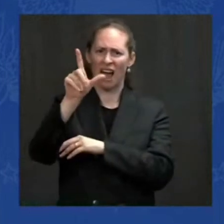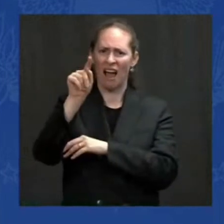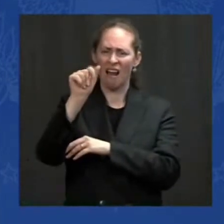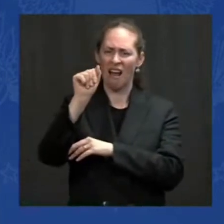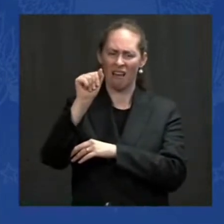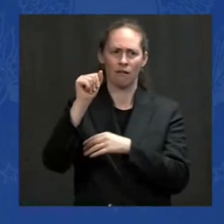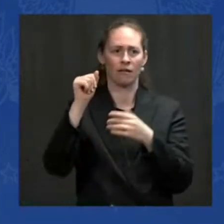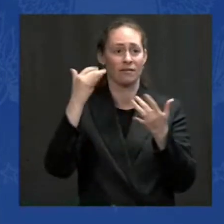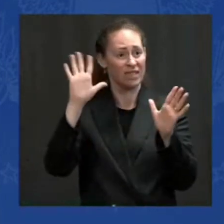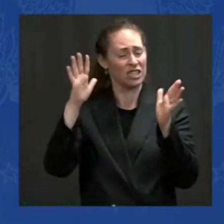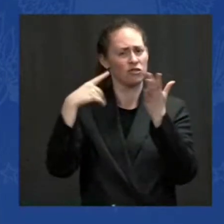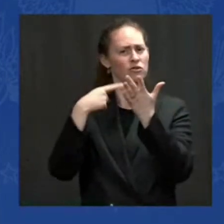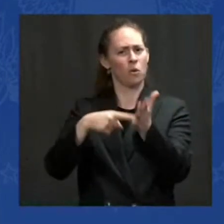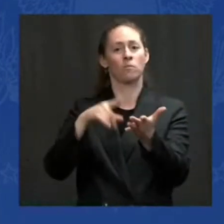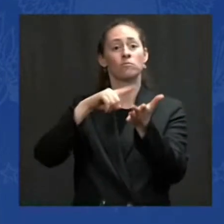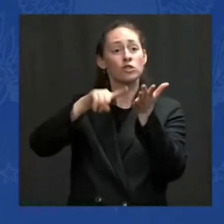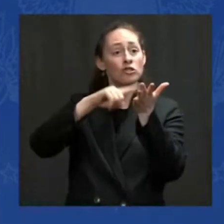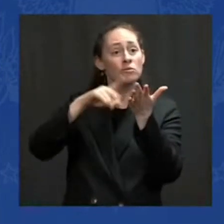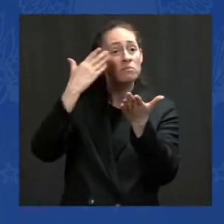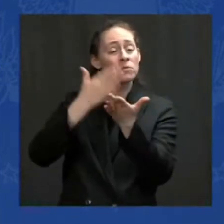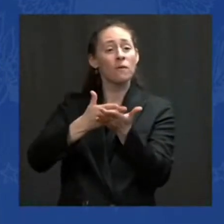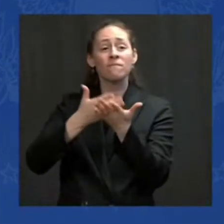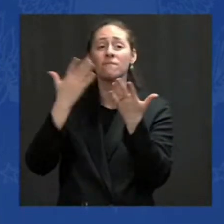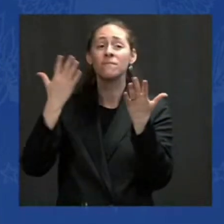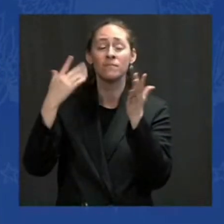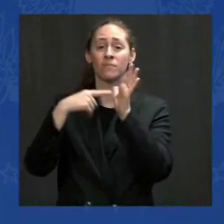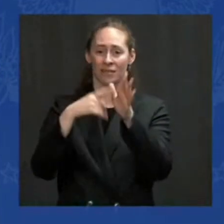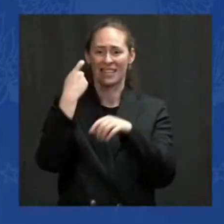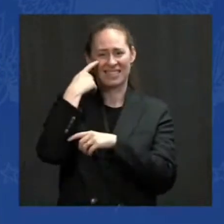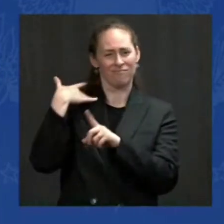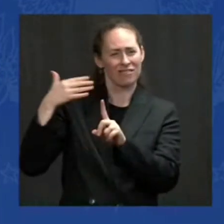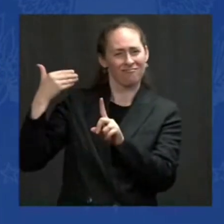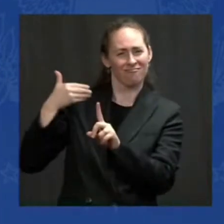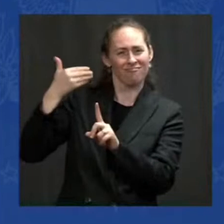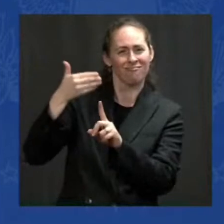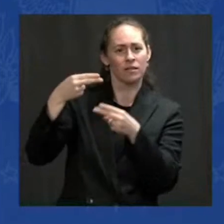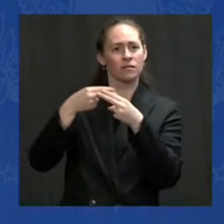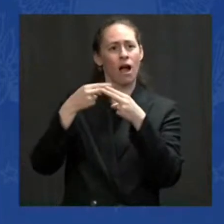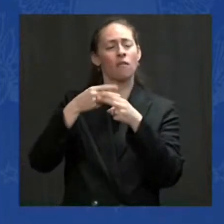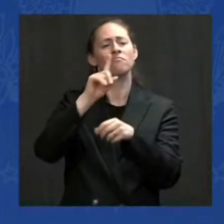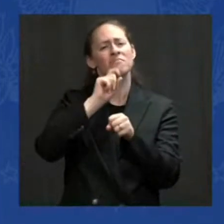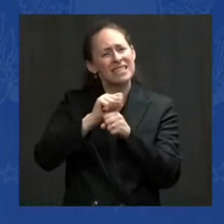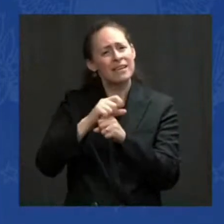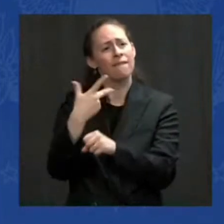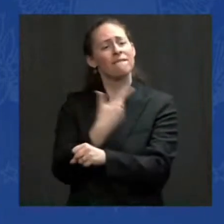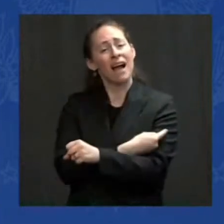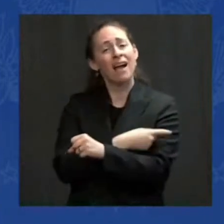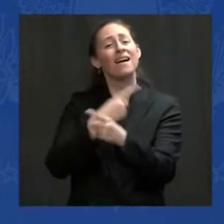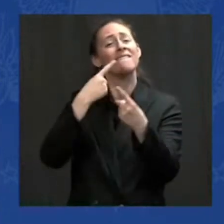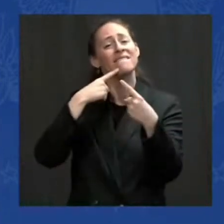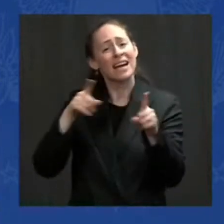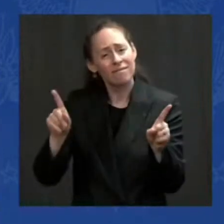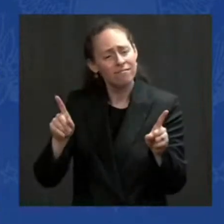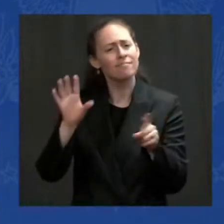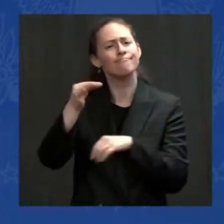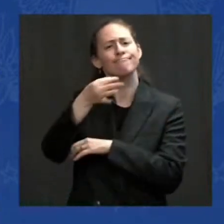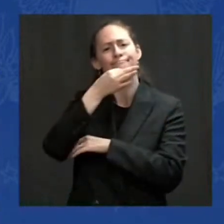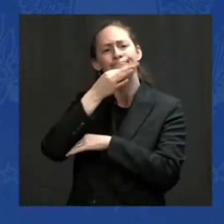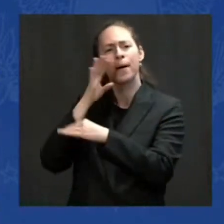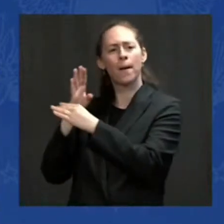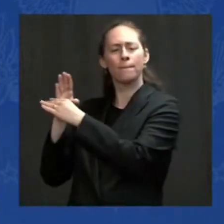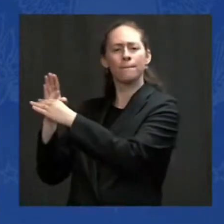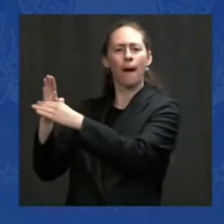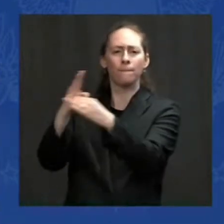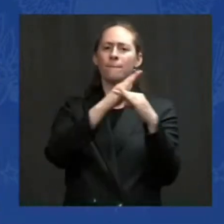showed you on the previous 4 or 5 slides, that the vaccines indeed are effective against it. The only